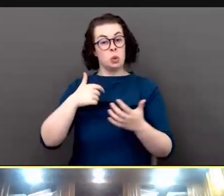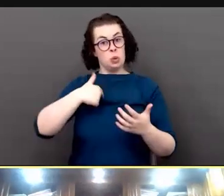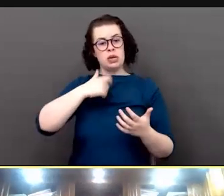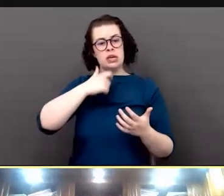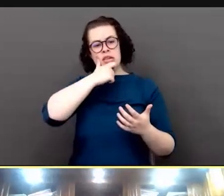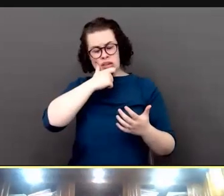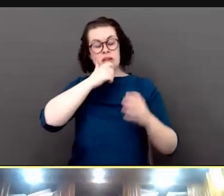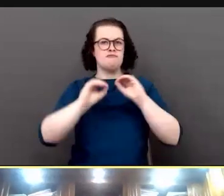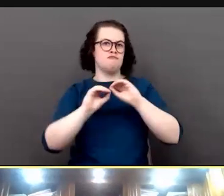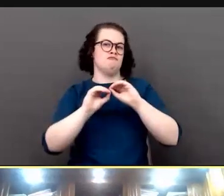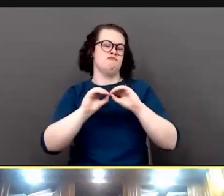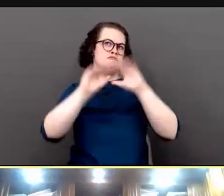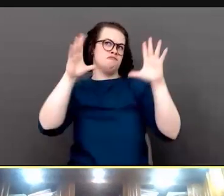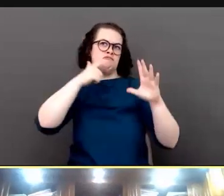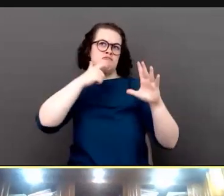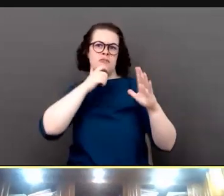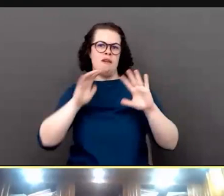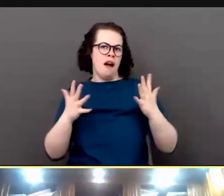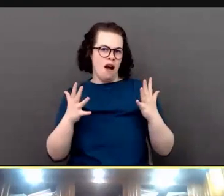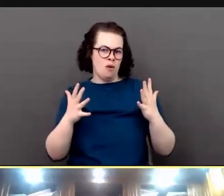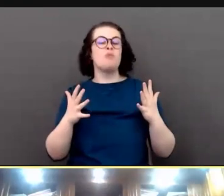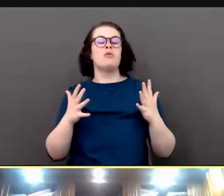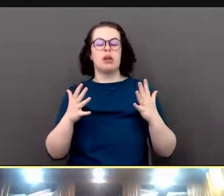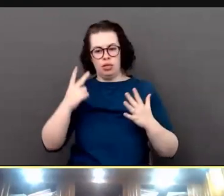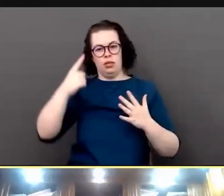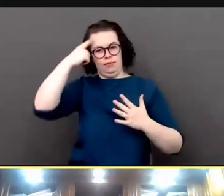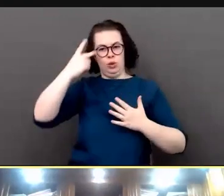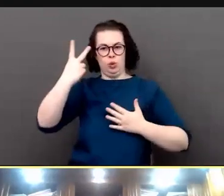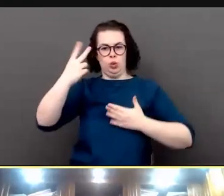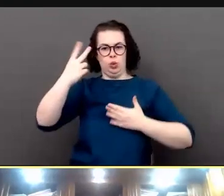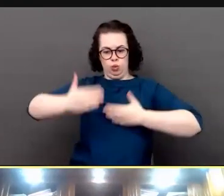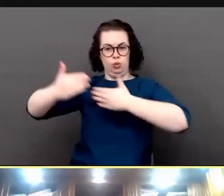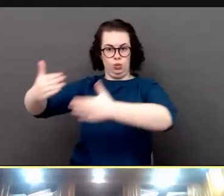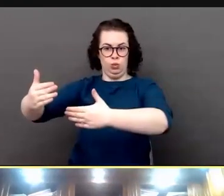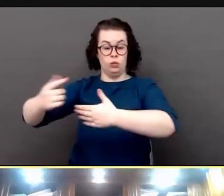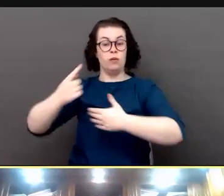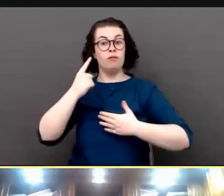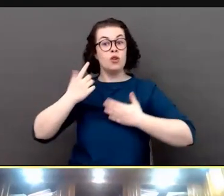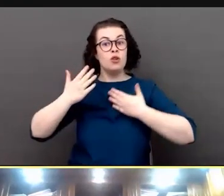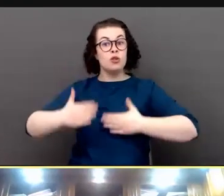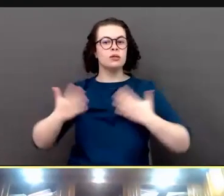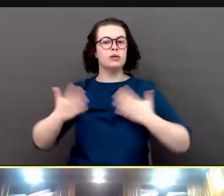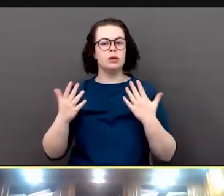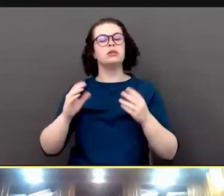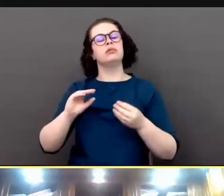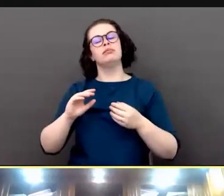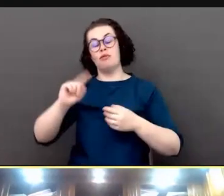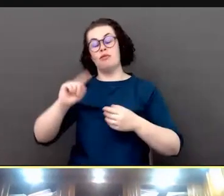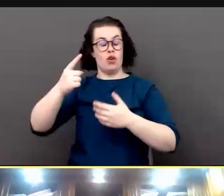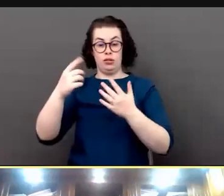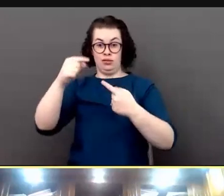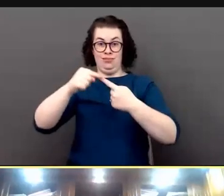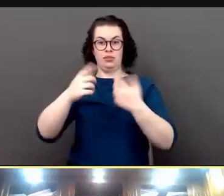of having a two-stages approach. One, to have these functional requirements that would